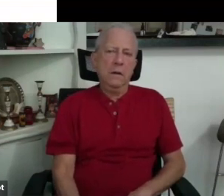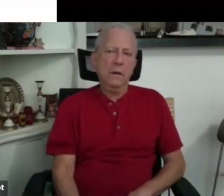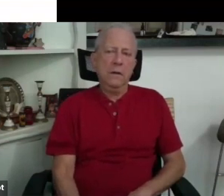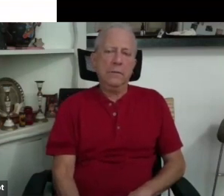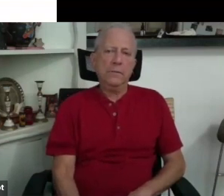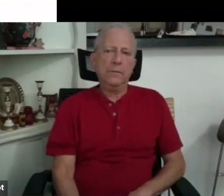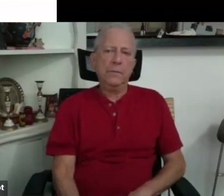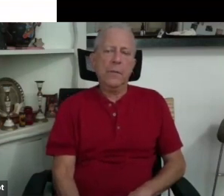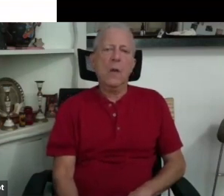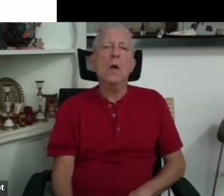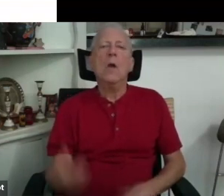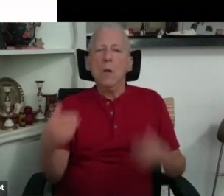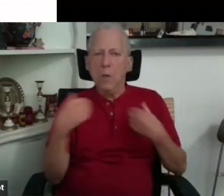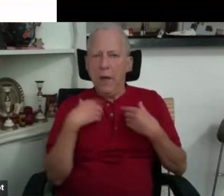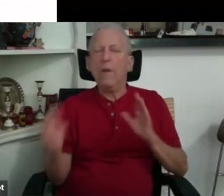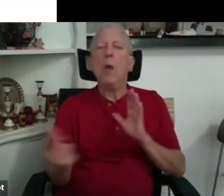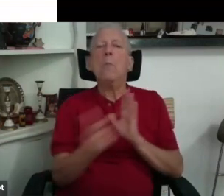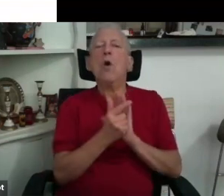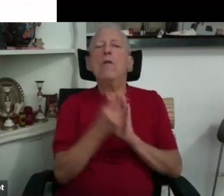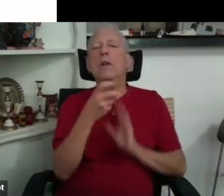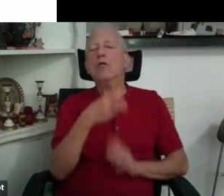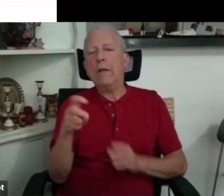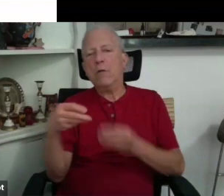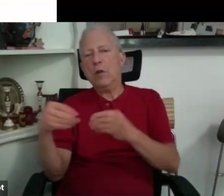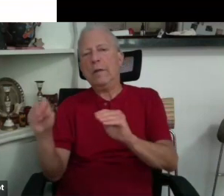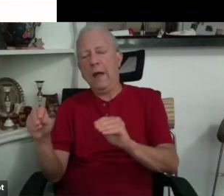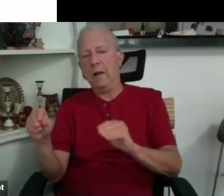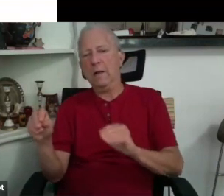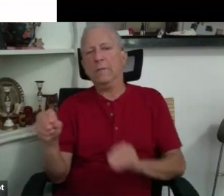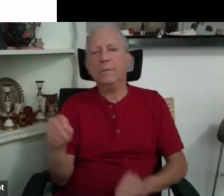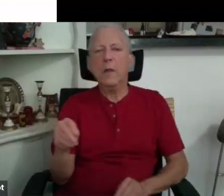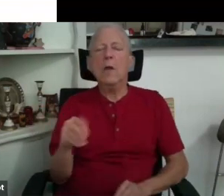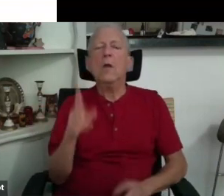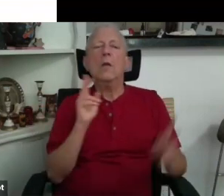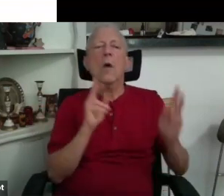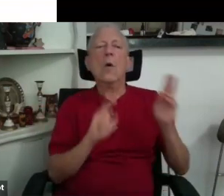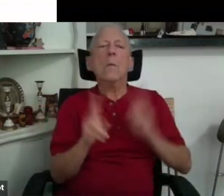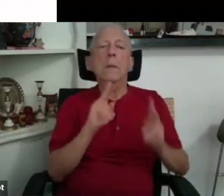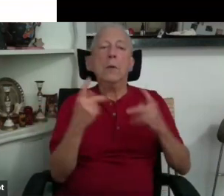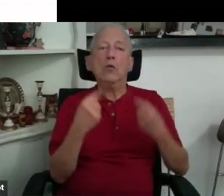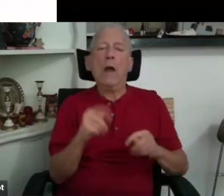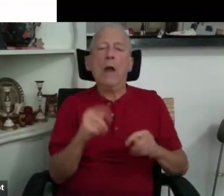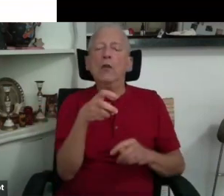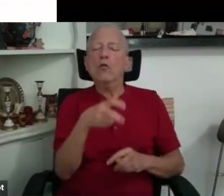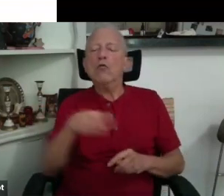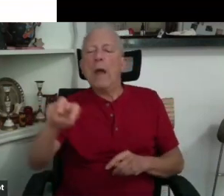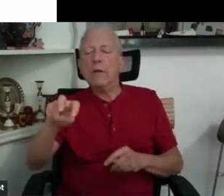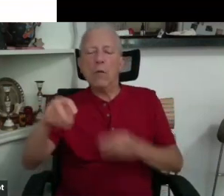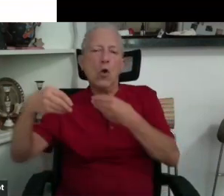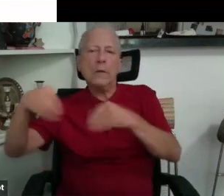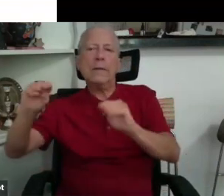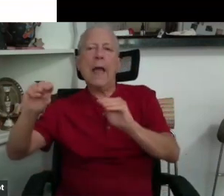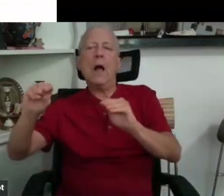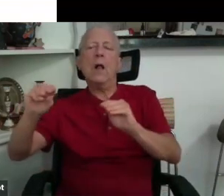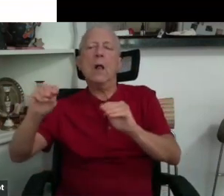there is a prohibition on transfer and sale, as I mentioned. And so parties seeking to transfer or sell block